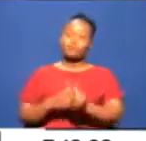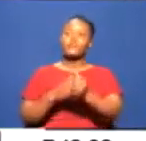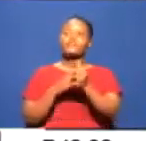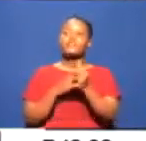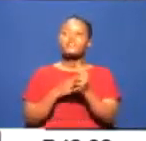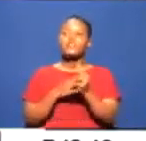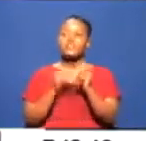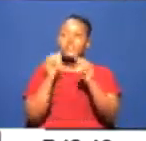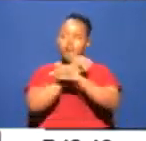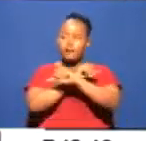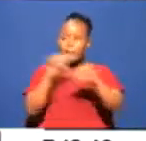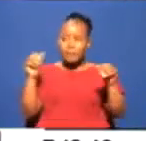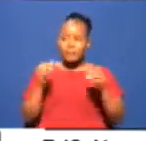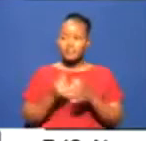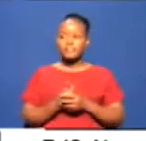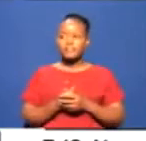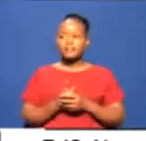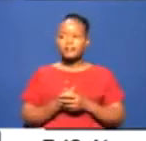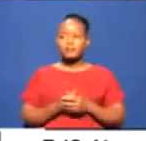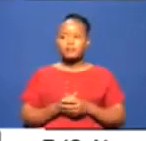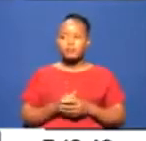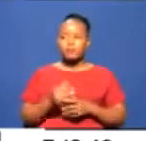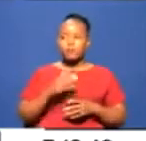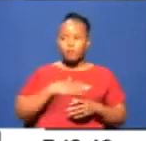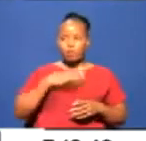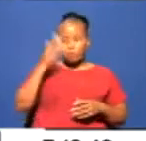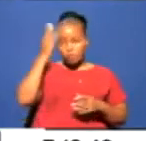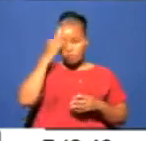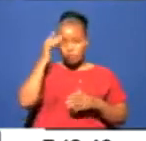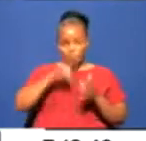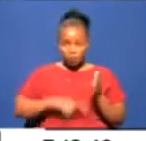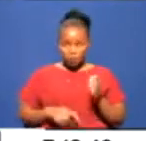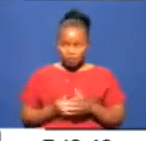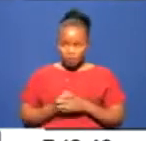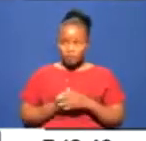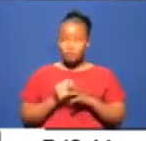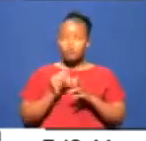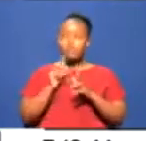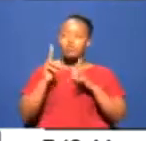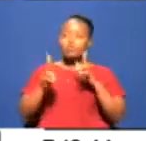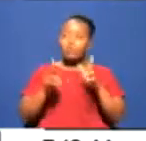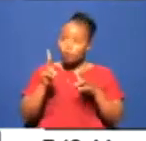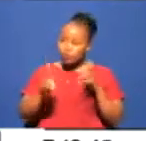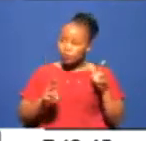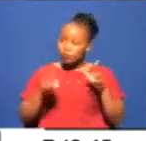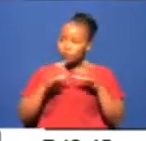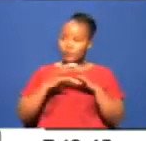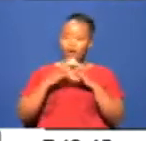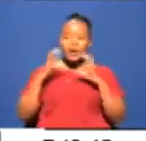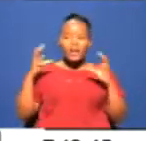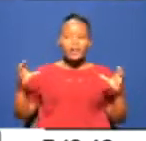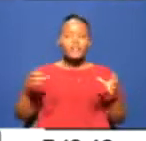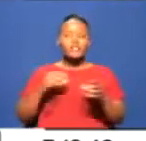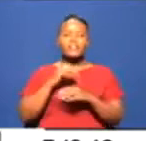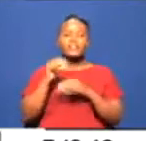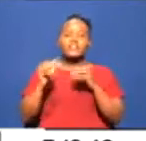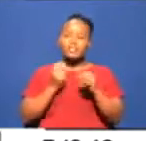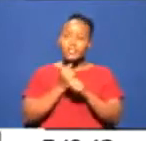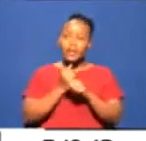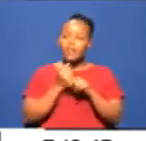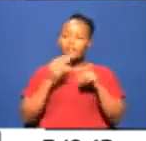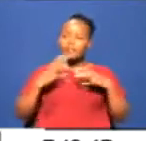Very optimistic that 2022 is going to be a great year, that people will start recovering